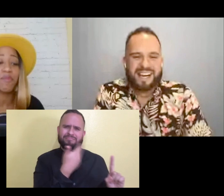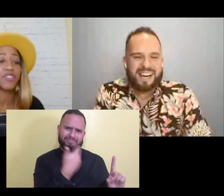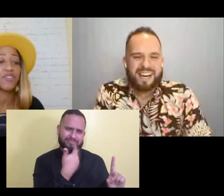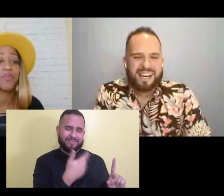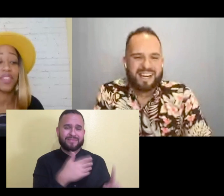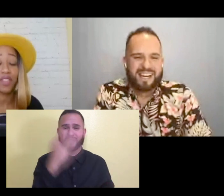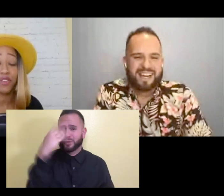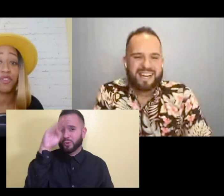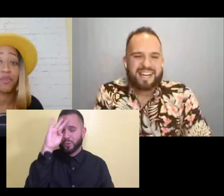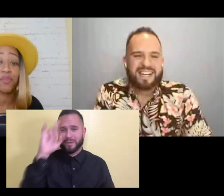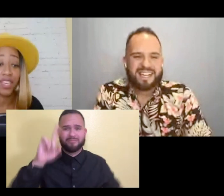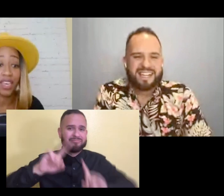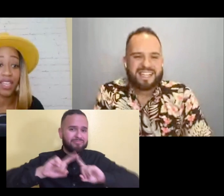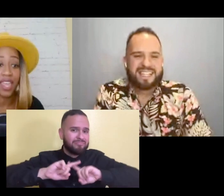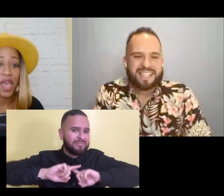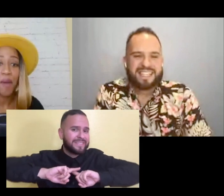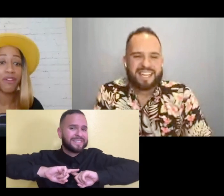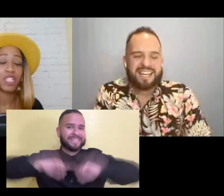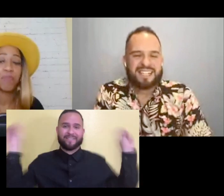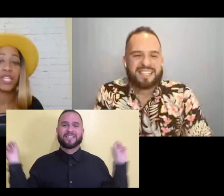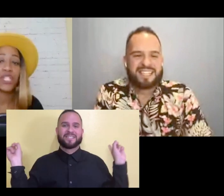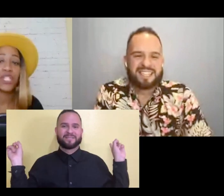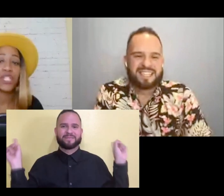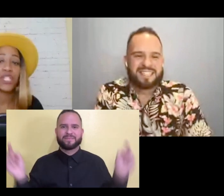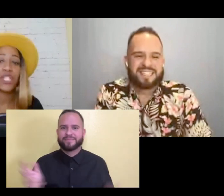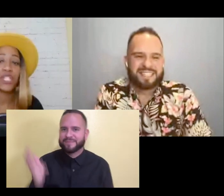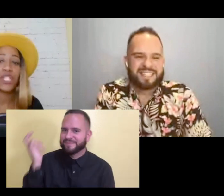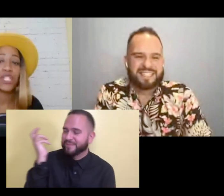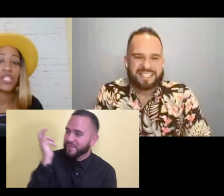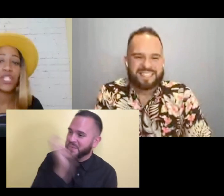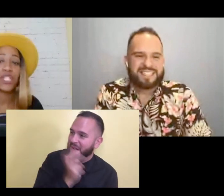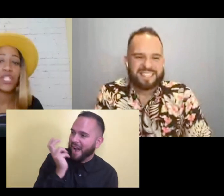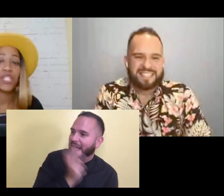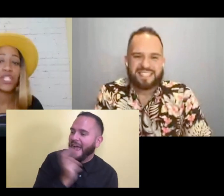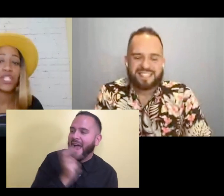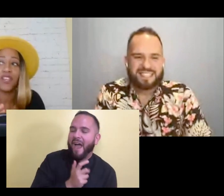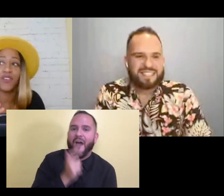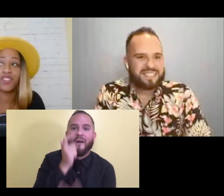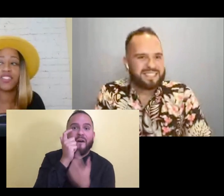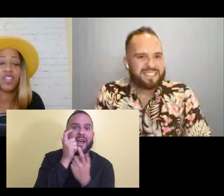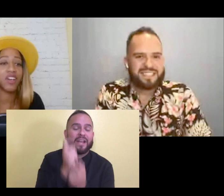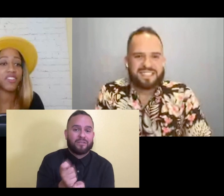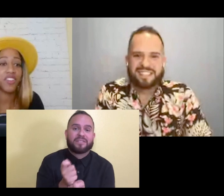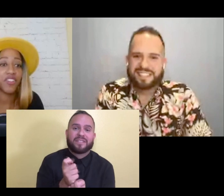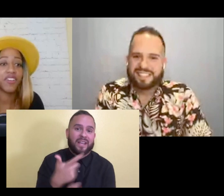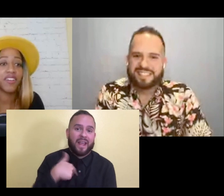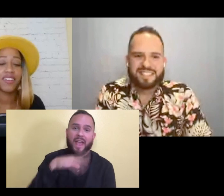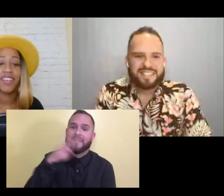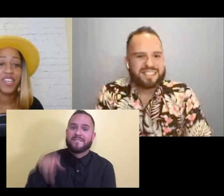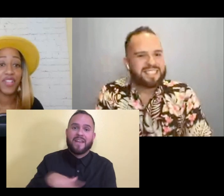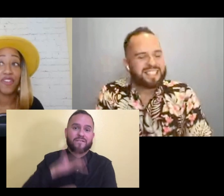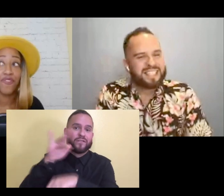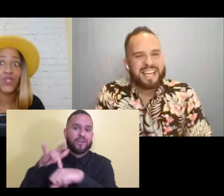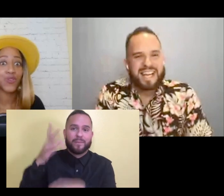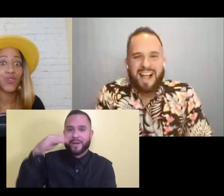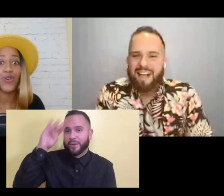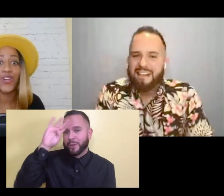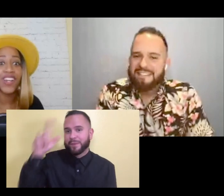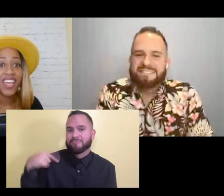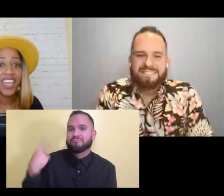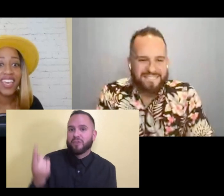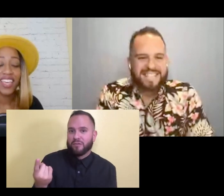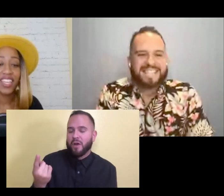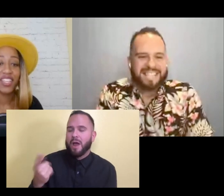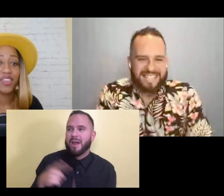haven't been to Cuba yet, but I was just Uh-huh. picturing everything that you were saying, and I just feel like you just took us on another, like virtual